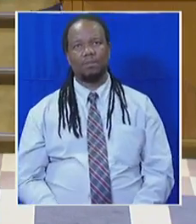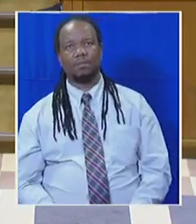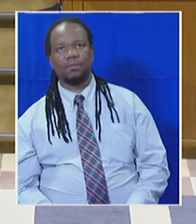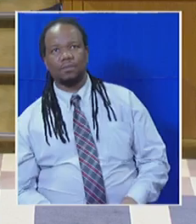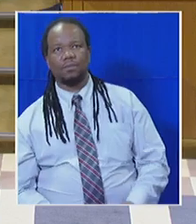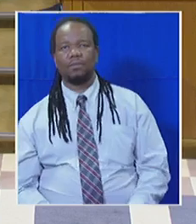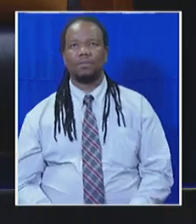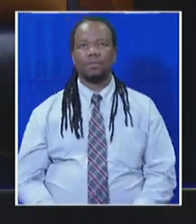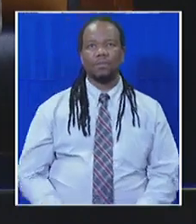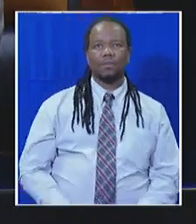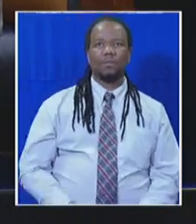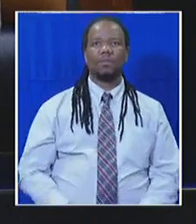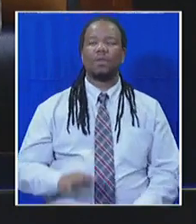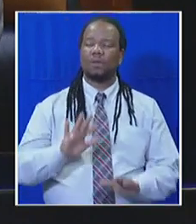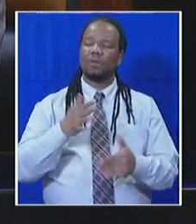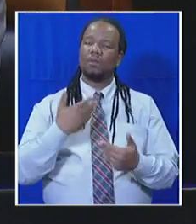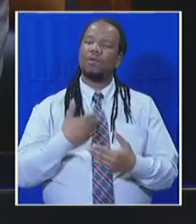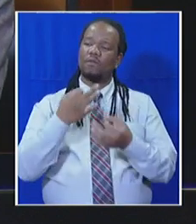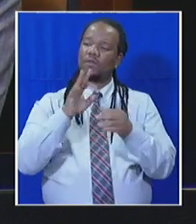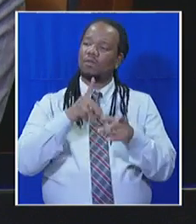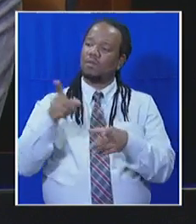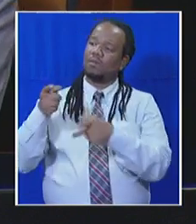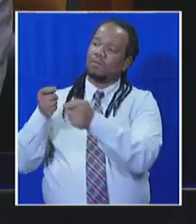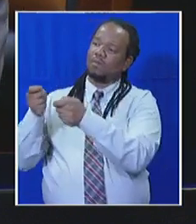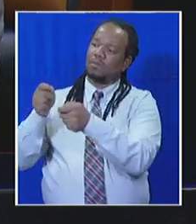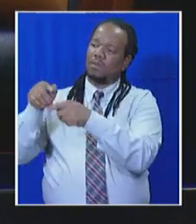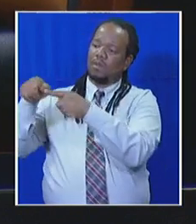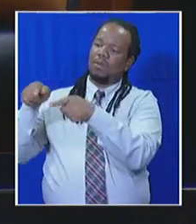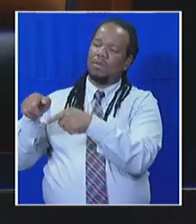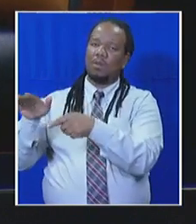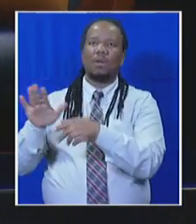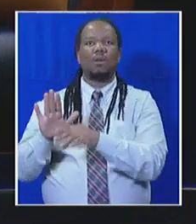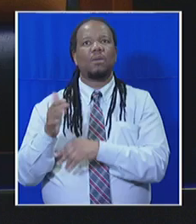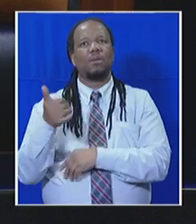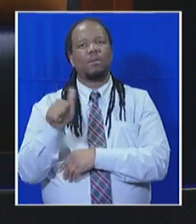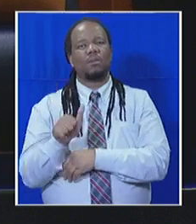You are free to take up that responsibility, Honourable Member. The Honourable Van Rooyen.